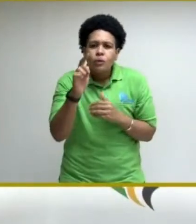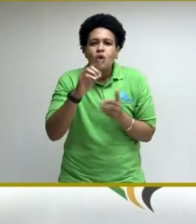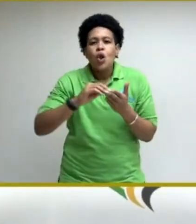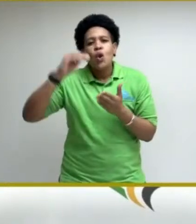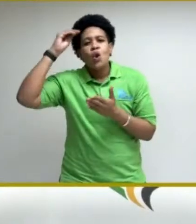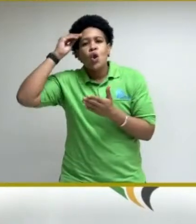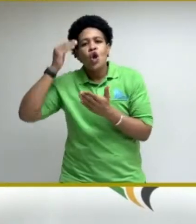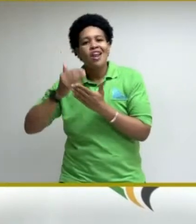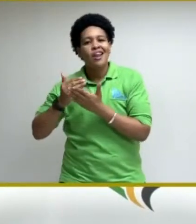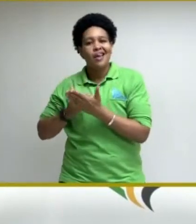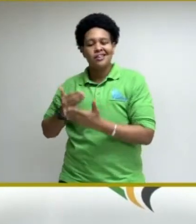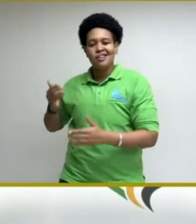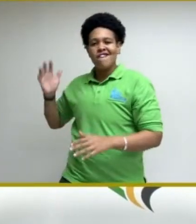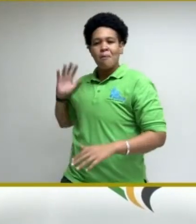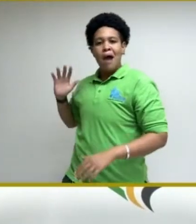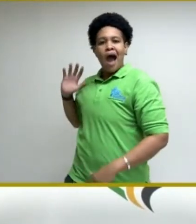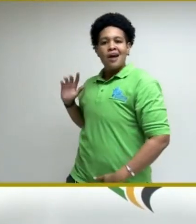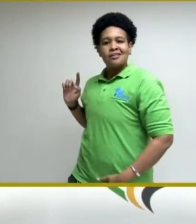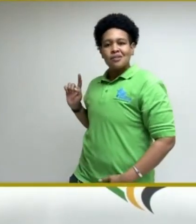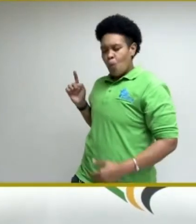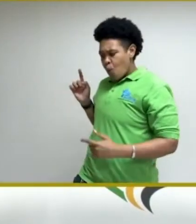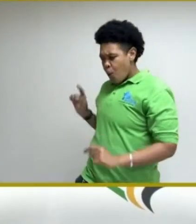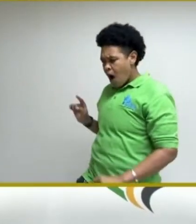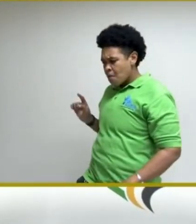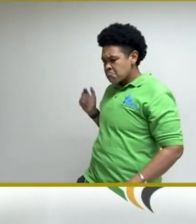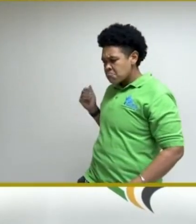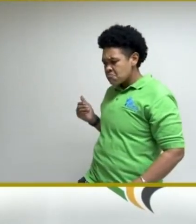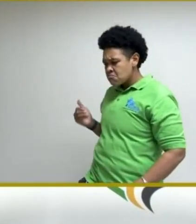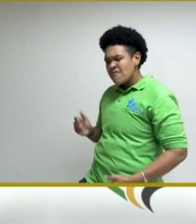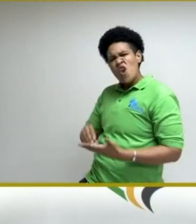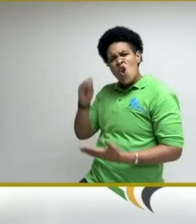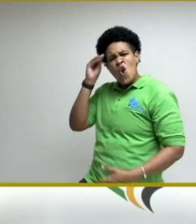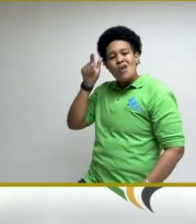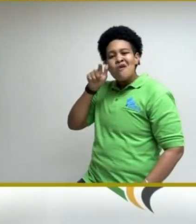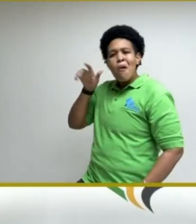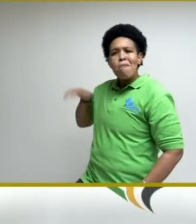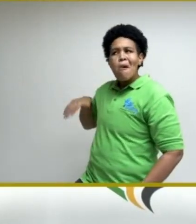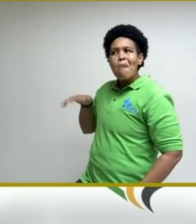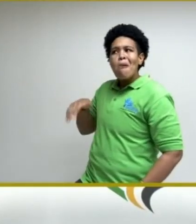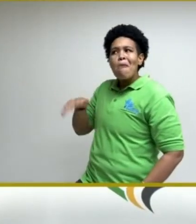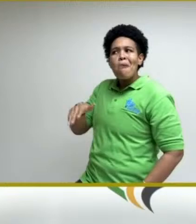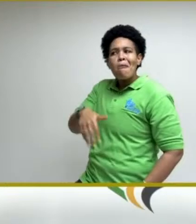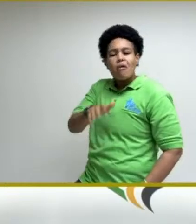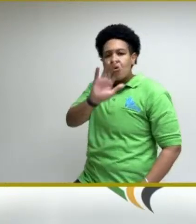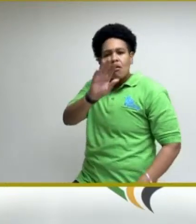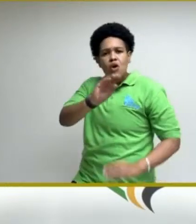lessons of this pandemic. There's no playbook. There's no sort